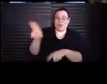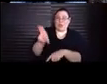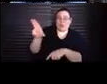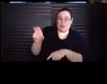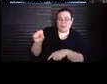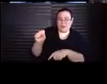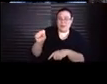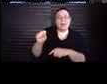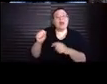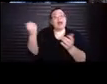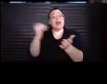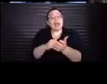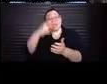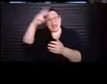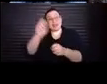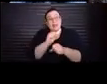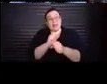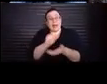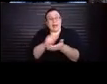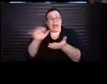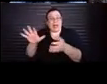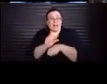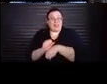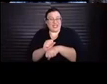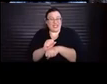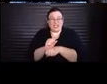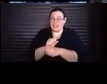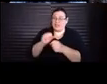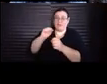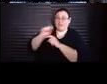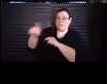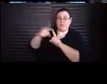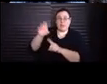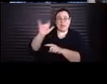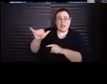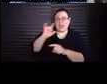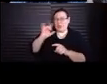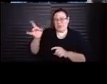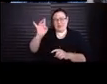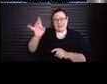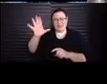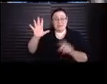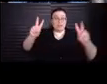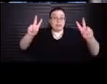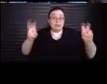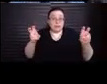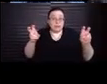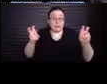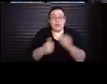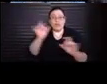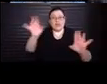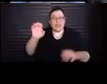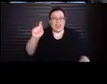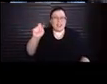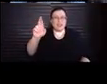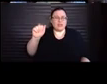Mexican abolitionists stressed to Poinsett and Clay that it would be most extraordinary, and I'm quoting here, it would be most extraordinary